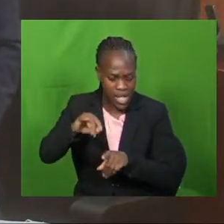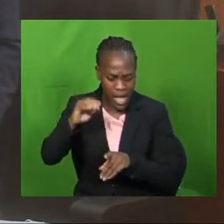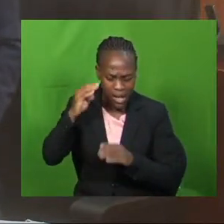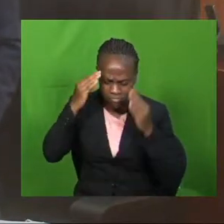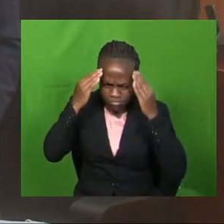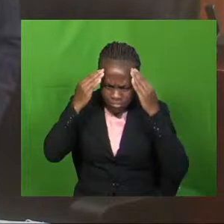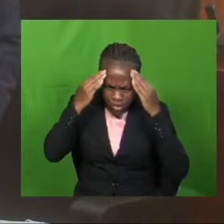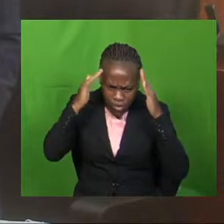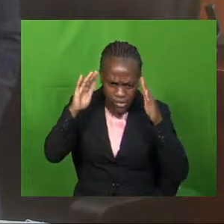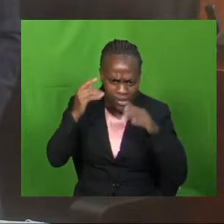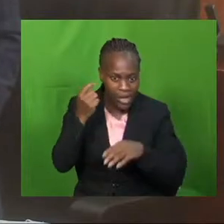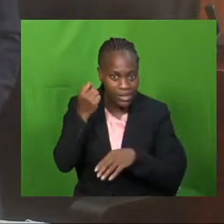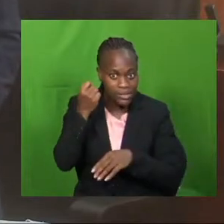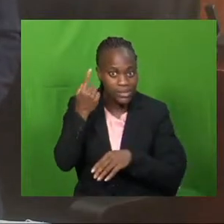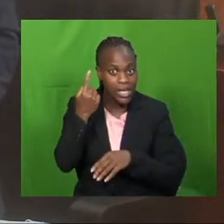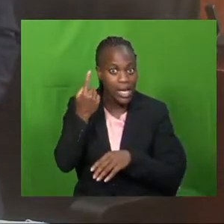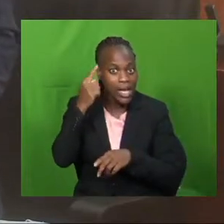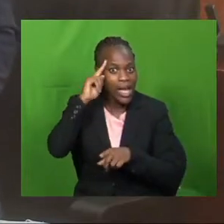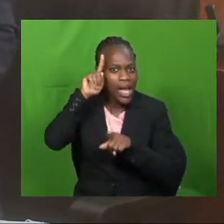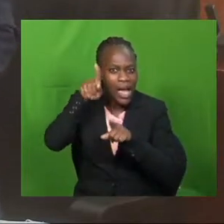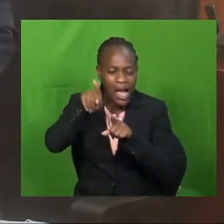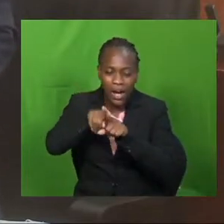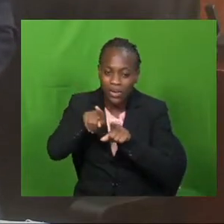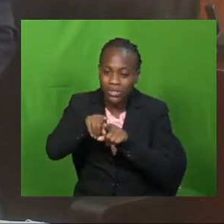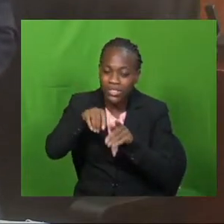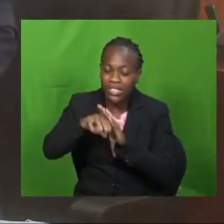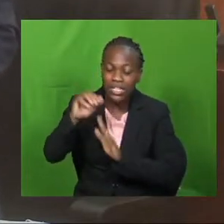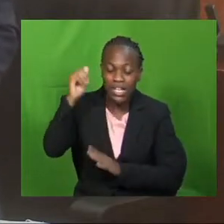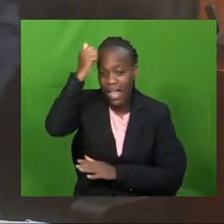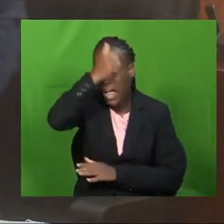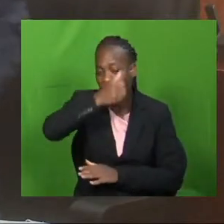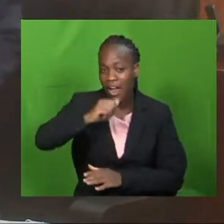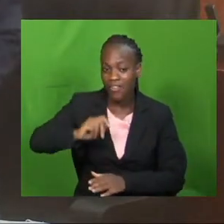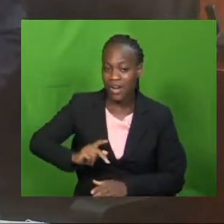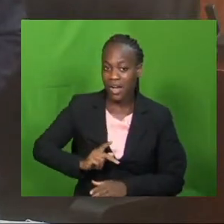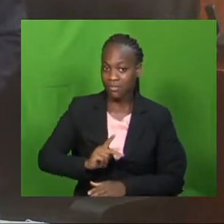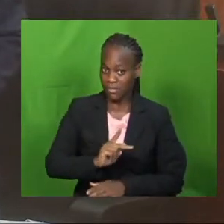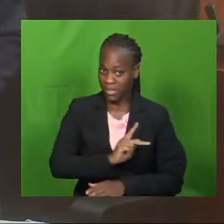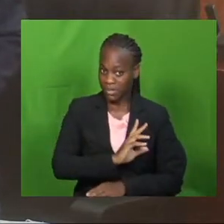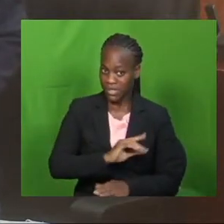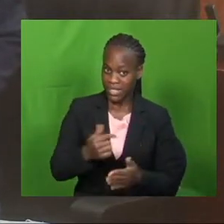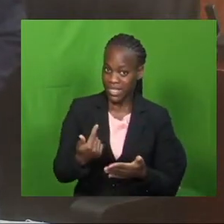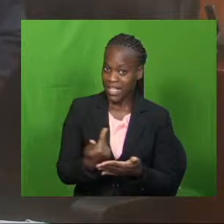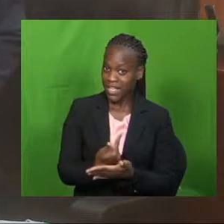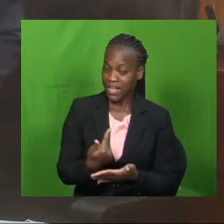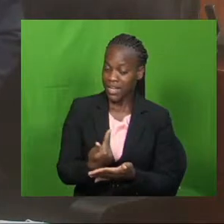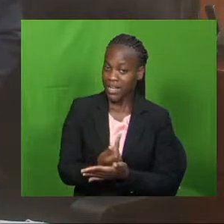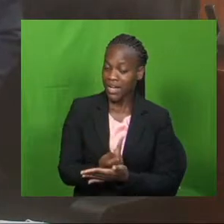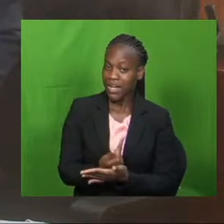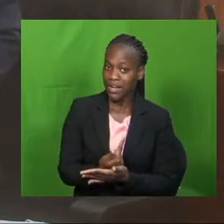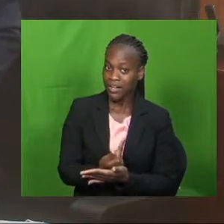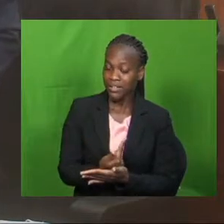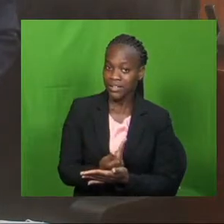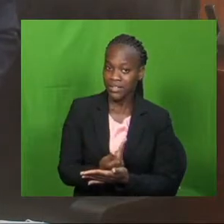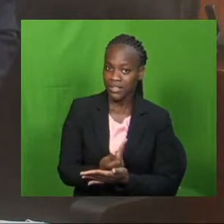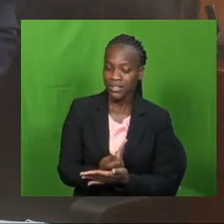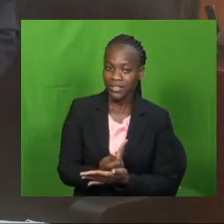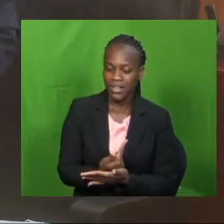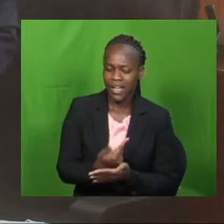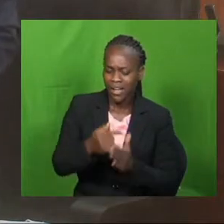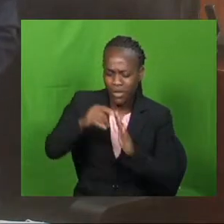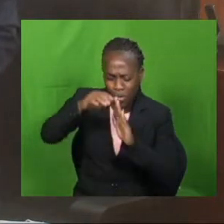and understanding of the agreement within African parliaments and our own parliament is